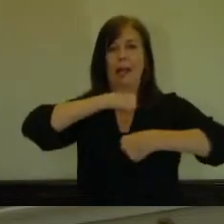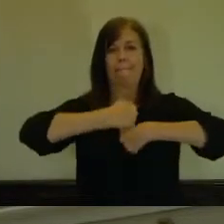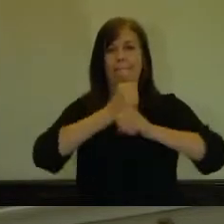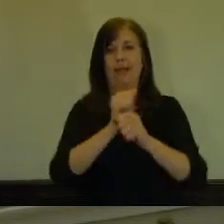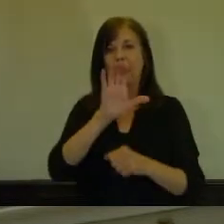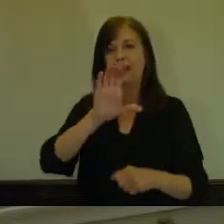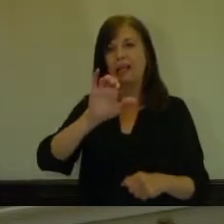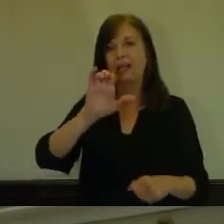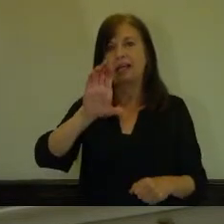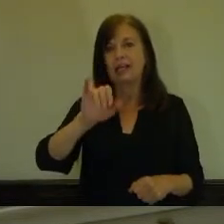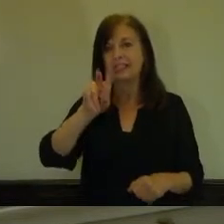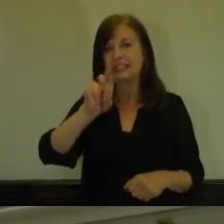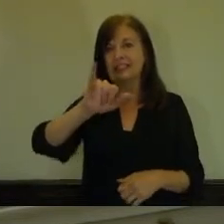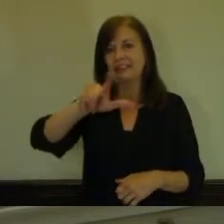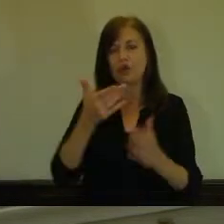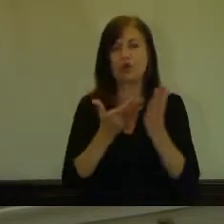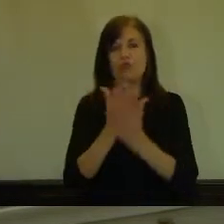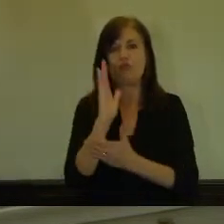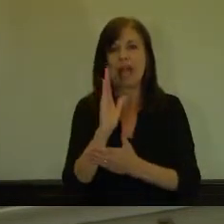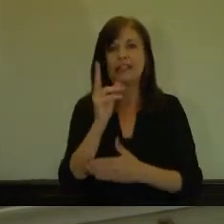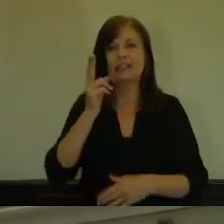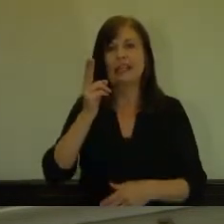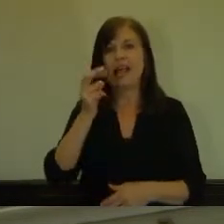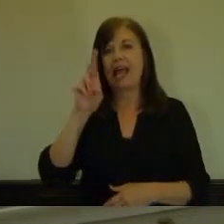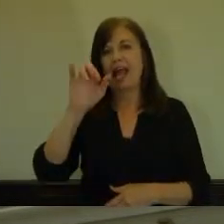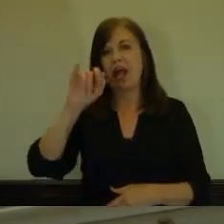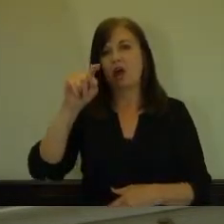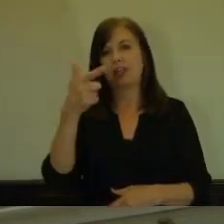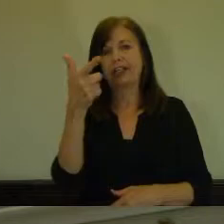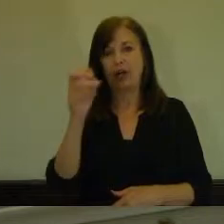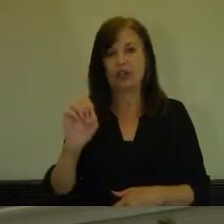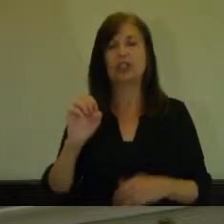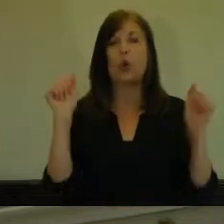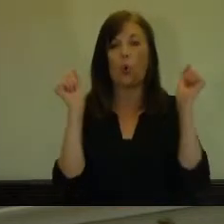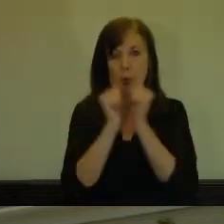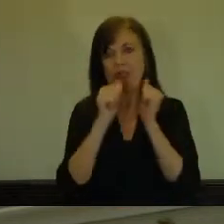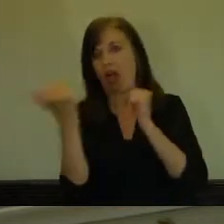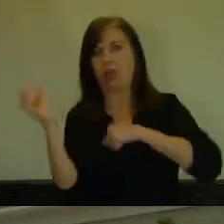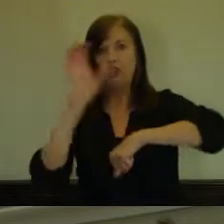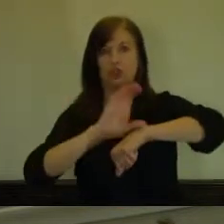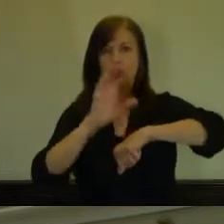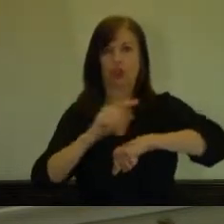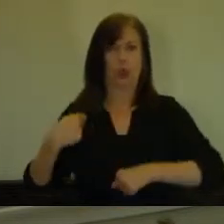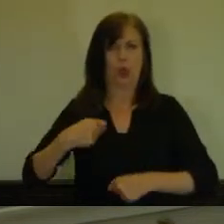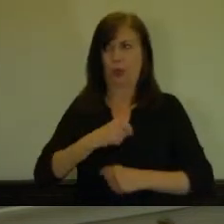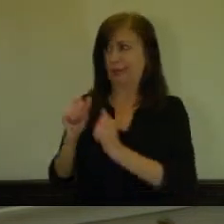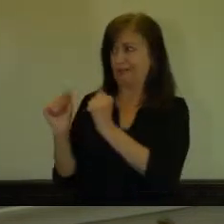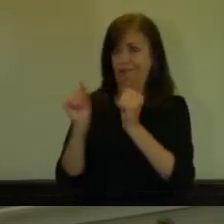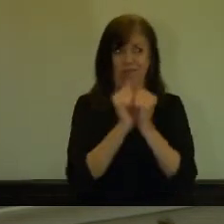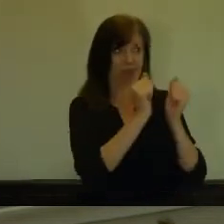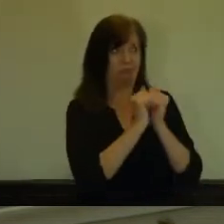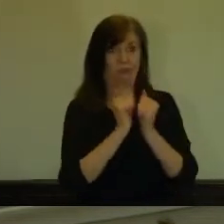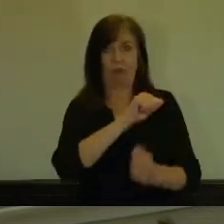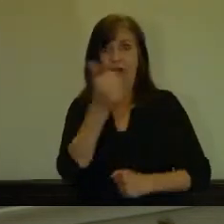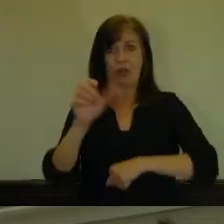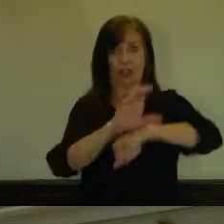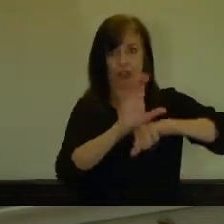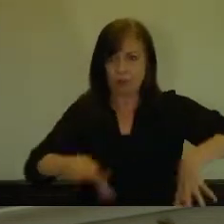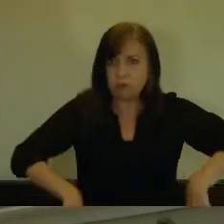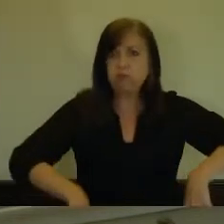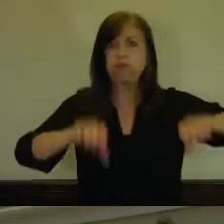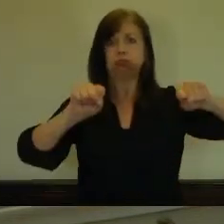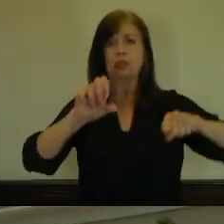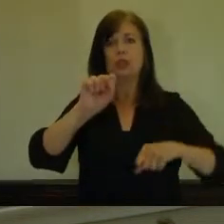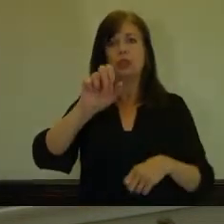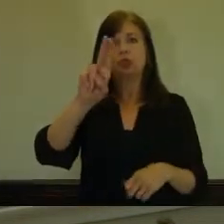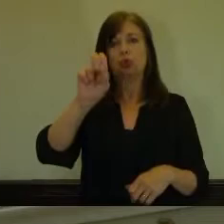Site, First Universalist and First Unitarian Church. Together, we hosted an amazing event this year with Susan Taylor as